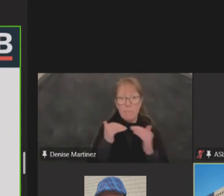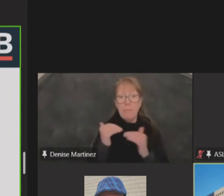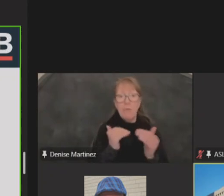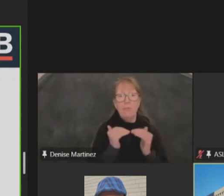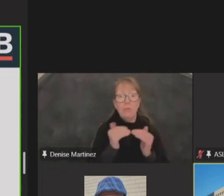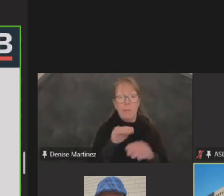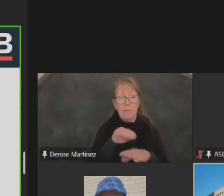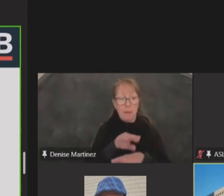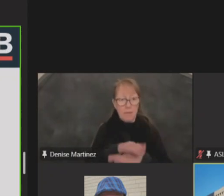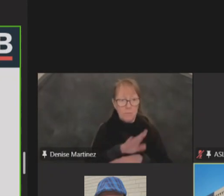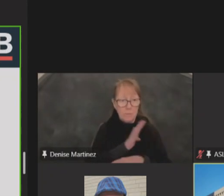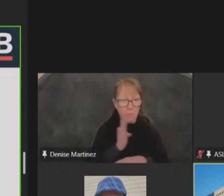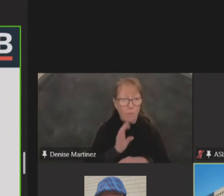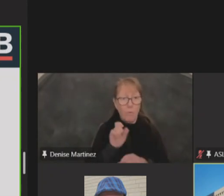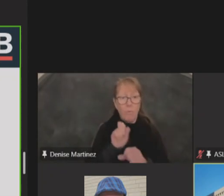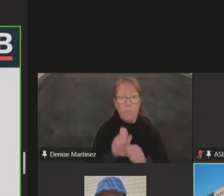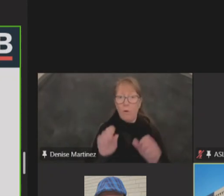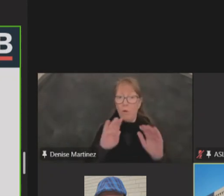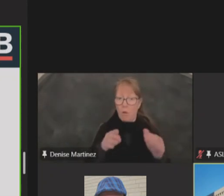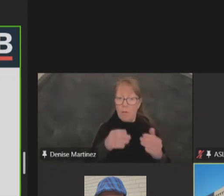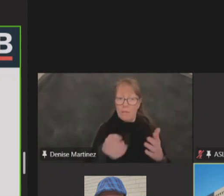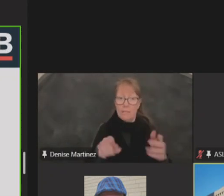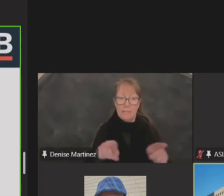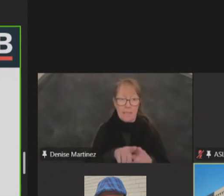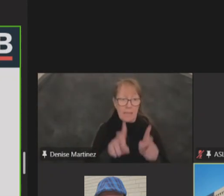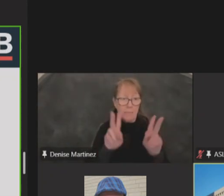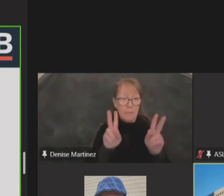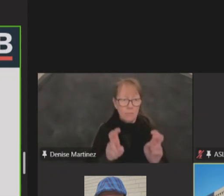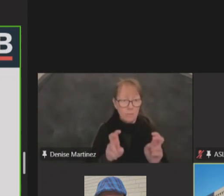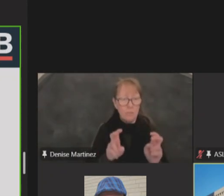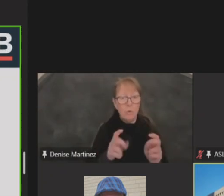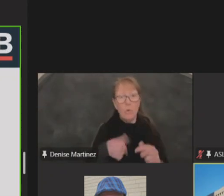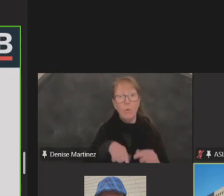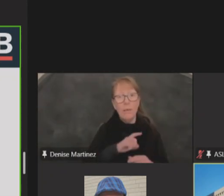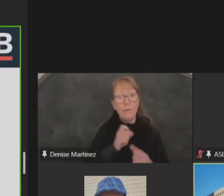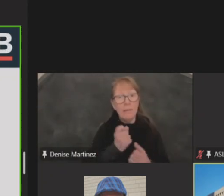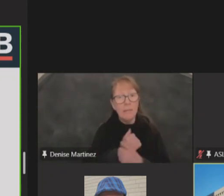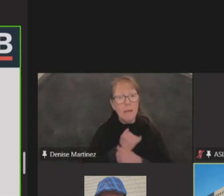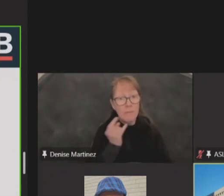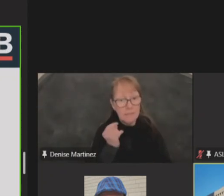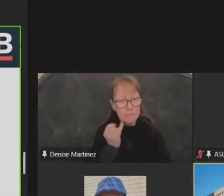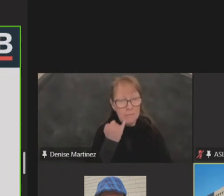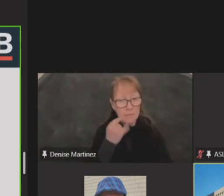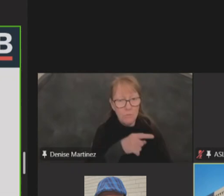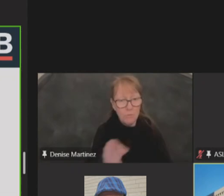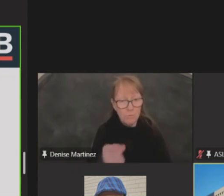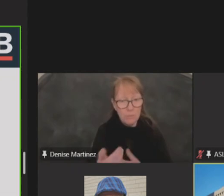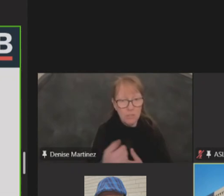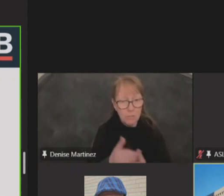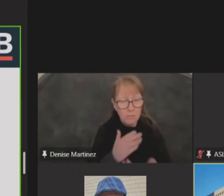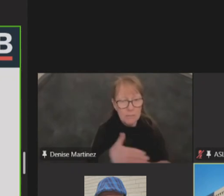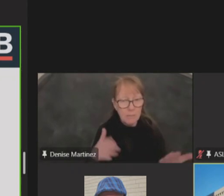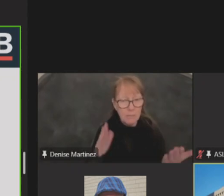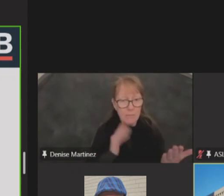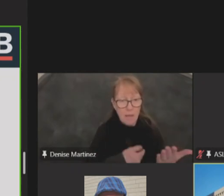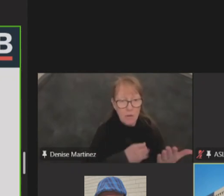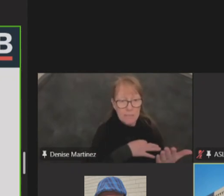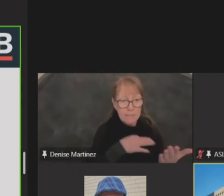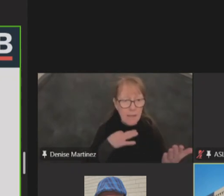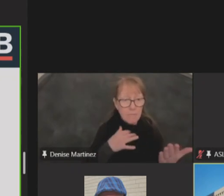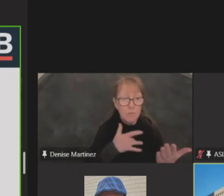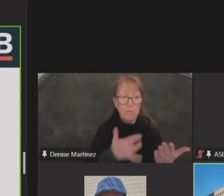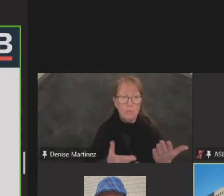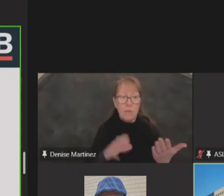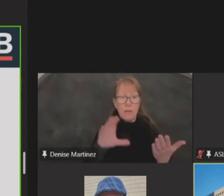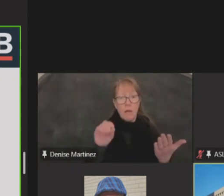members and you work on a lot of the same issues. So we would love it if you would attend with some of our staff. Usually Colleen attends